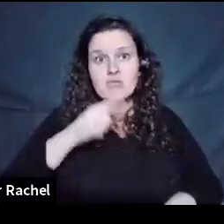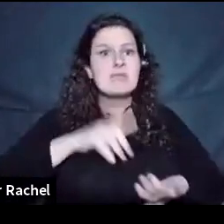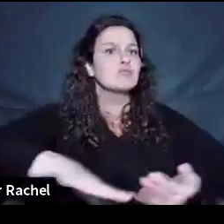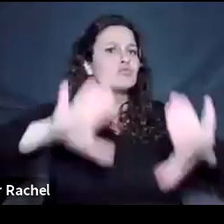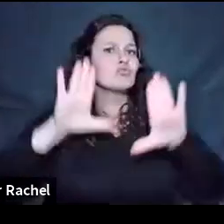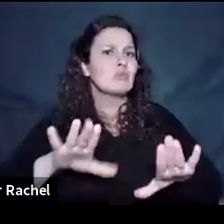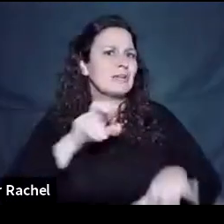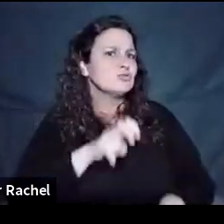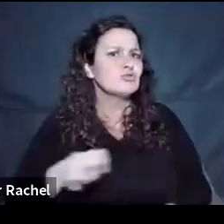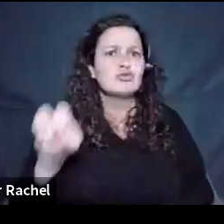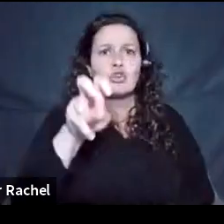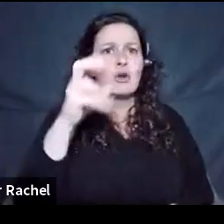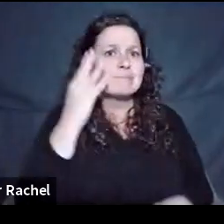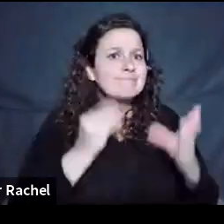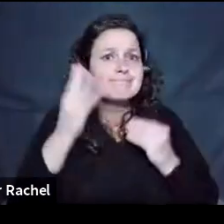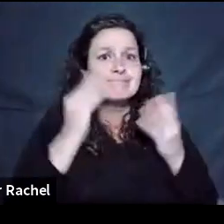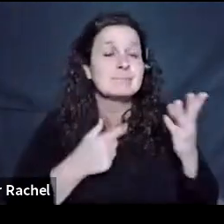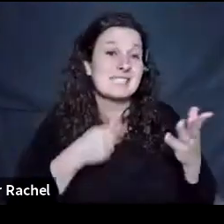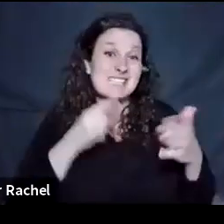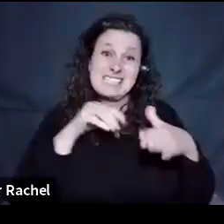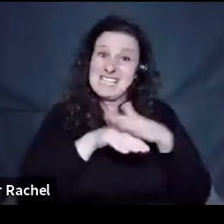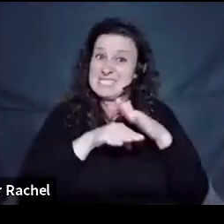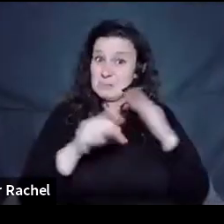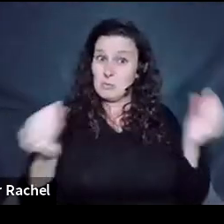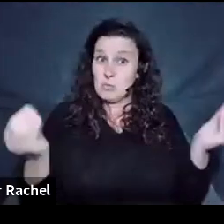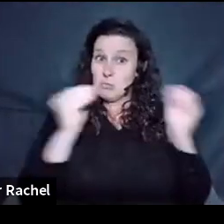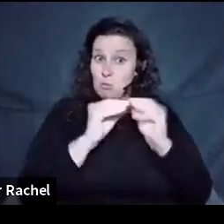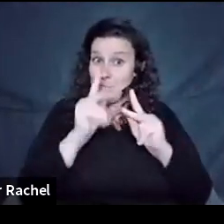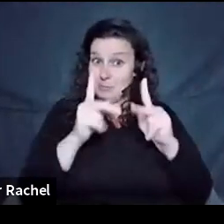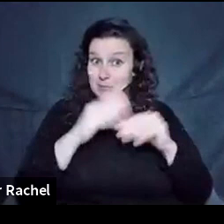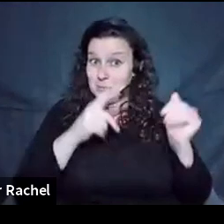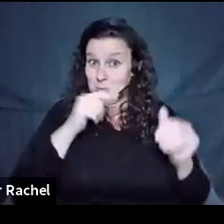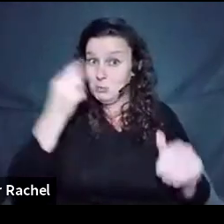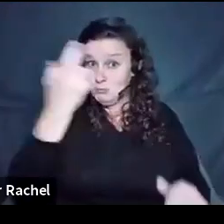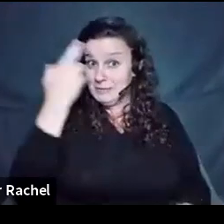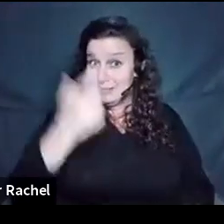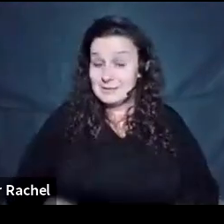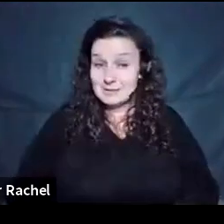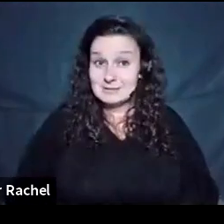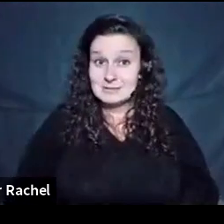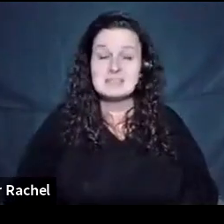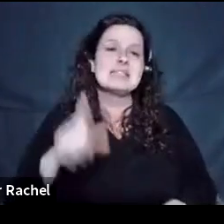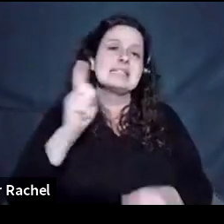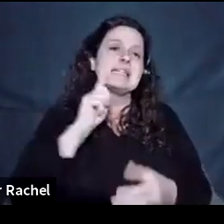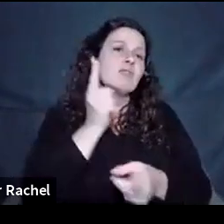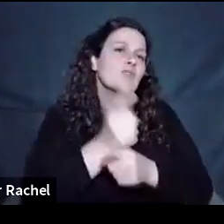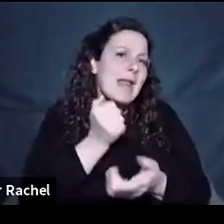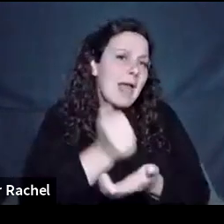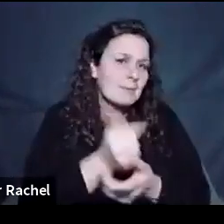that is actually accessible to more people who realize it with the right help and guidance.